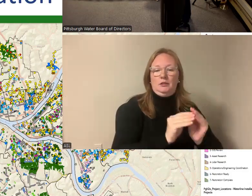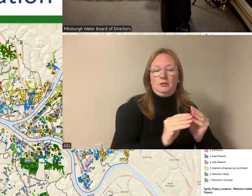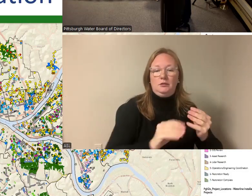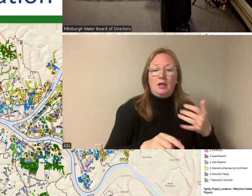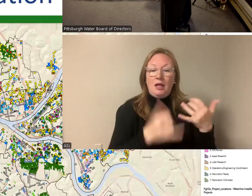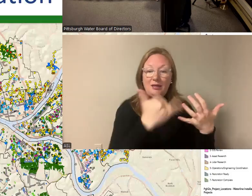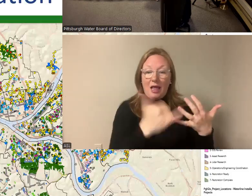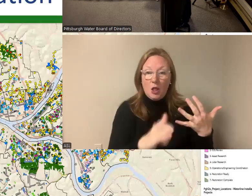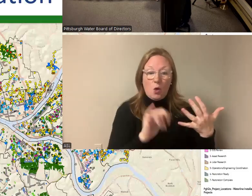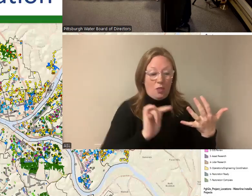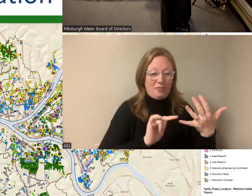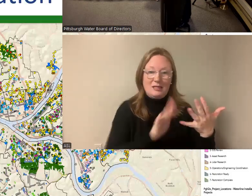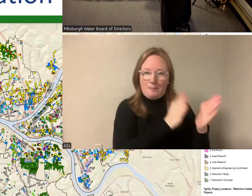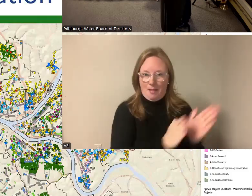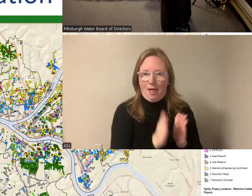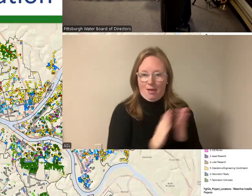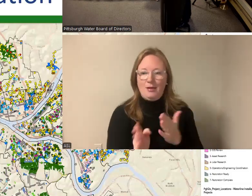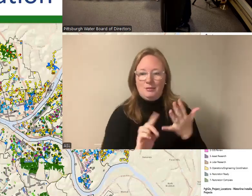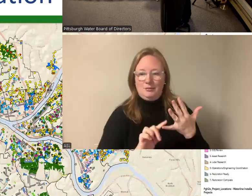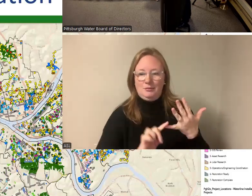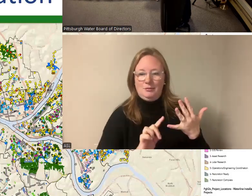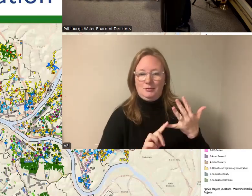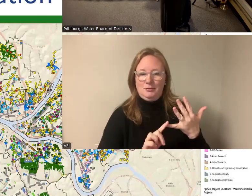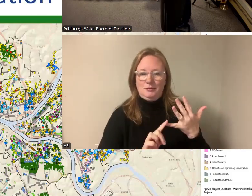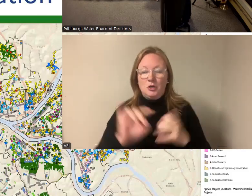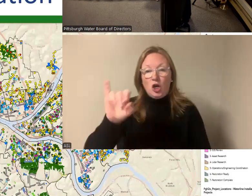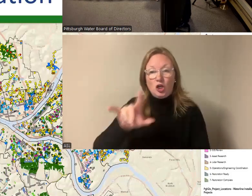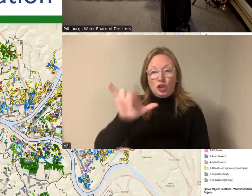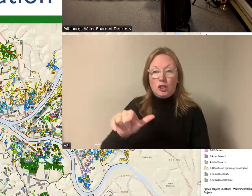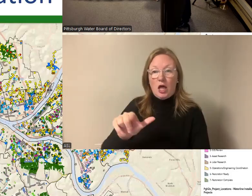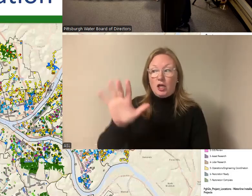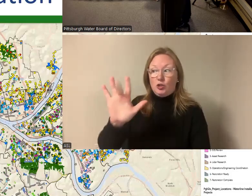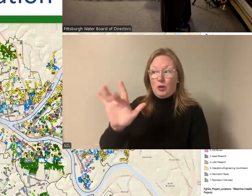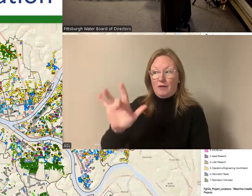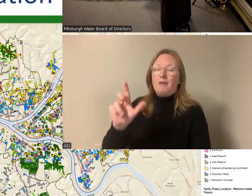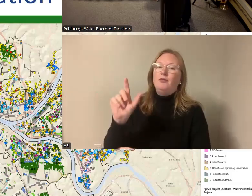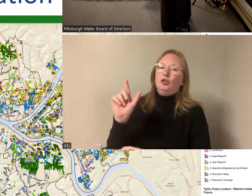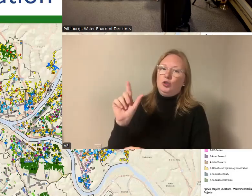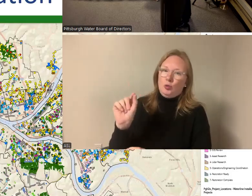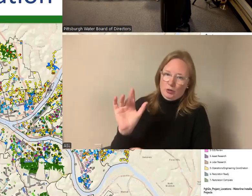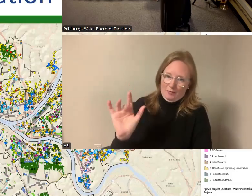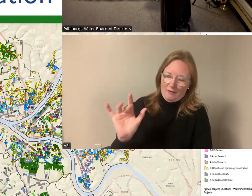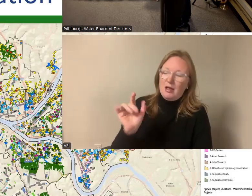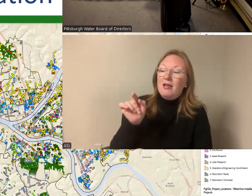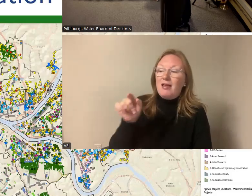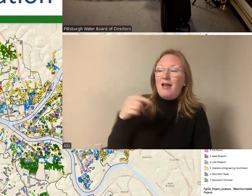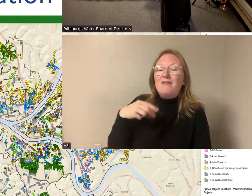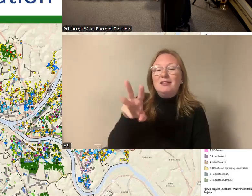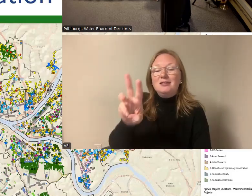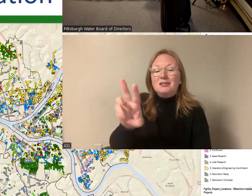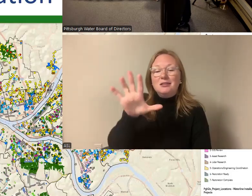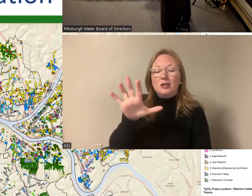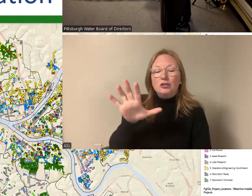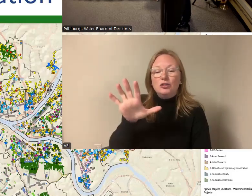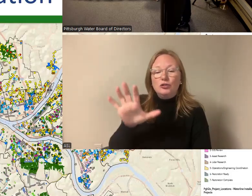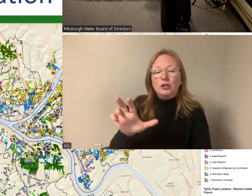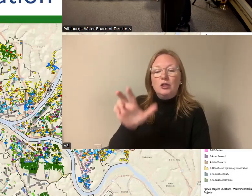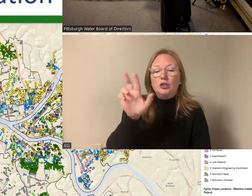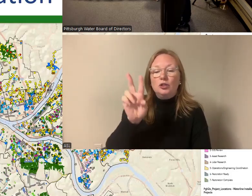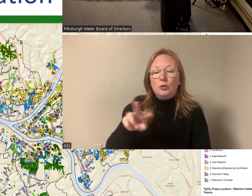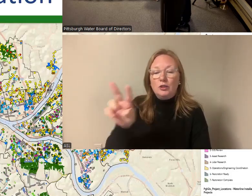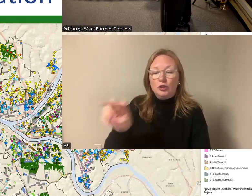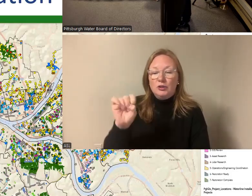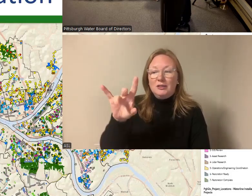in the planned phase. As of July 25th, 2025, there are 622 sites in the plan